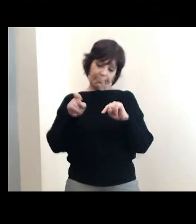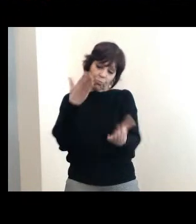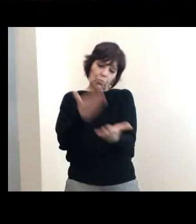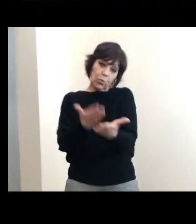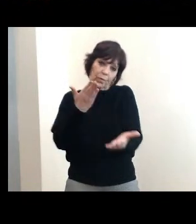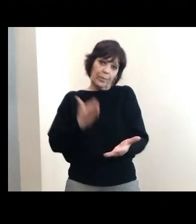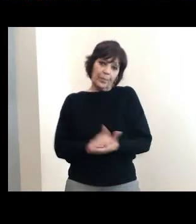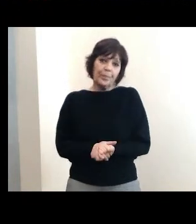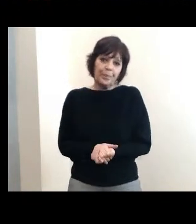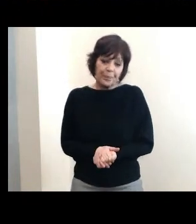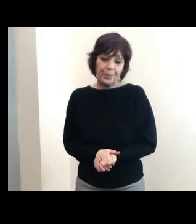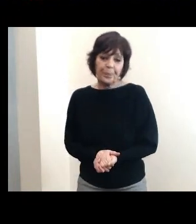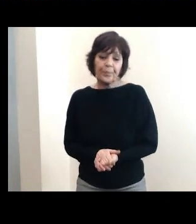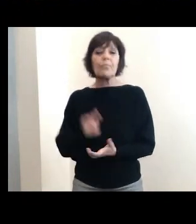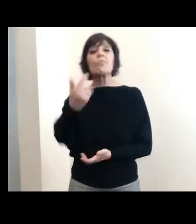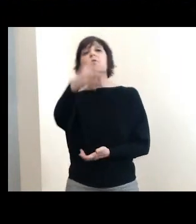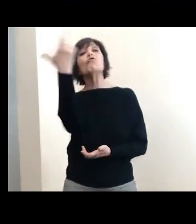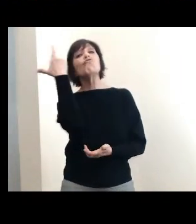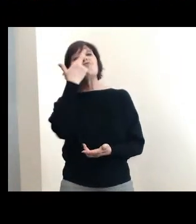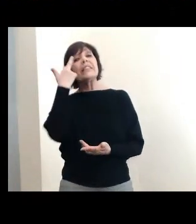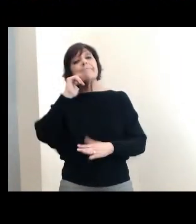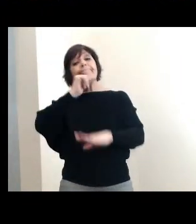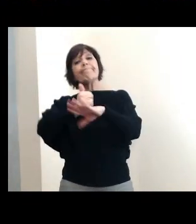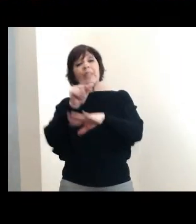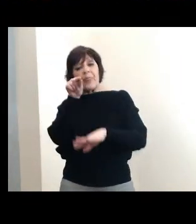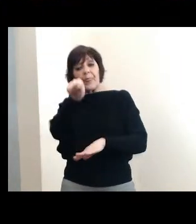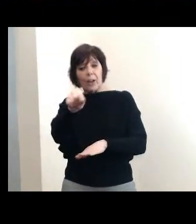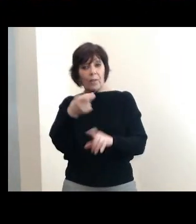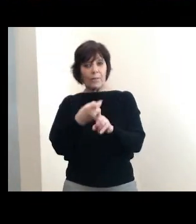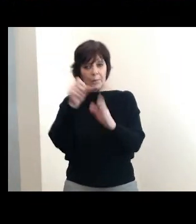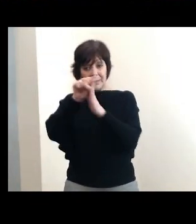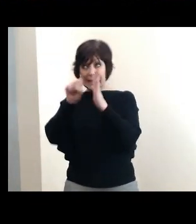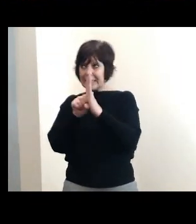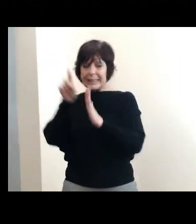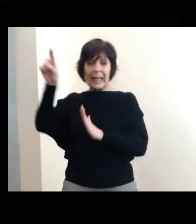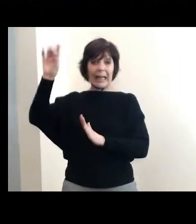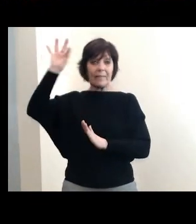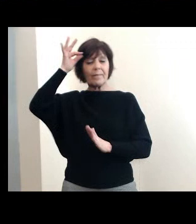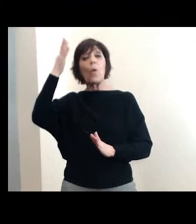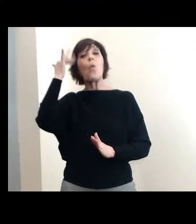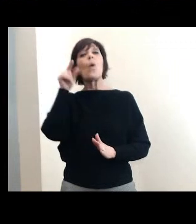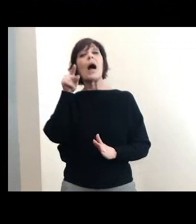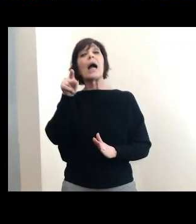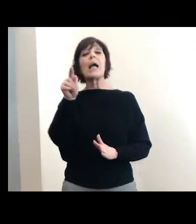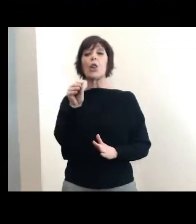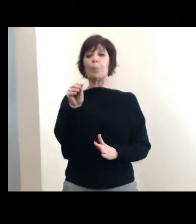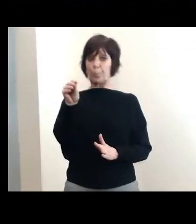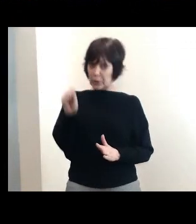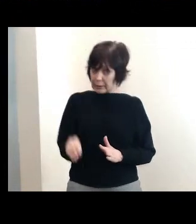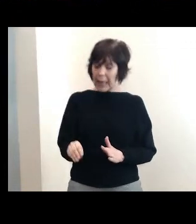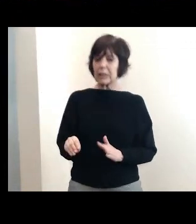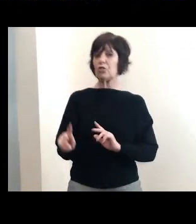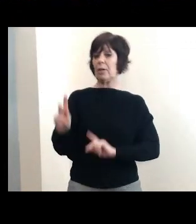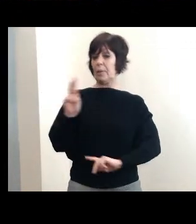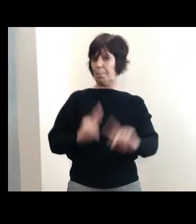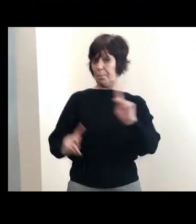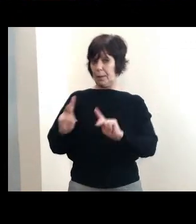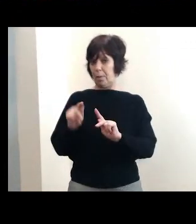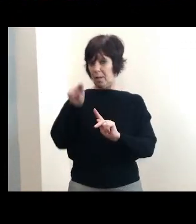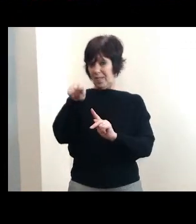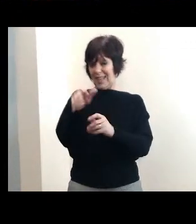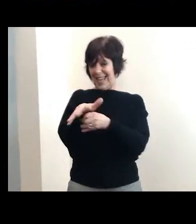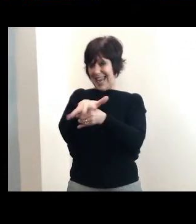live outside their zip codes. The reason this site is being put there by the state and the federal government is because the percentage of